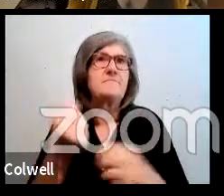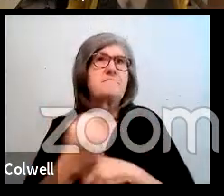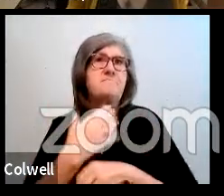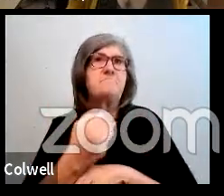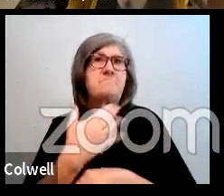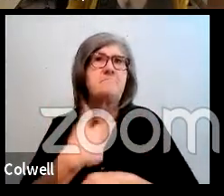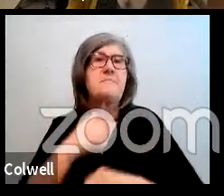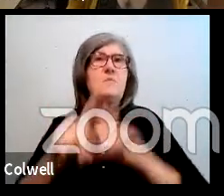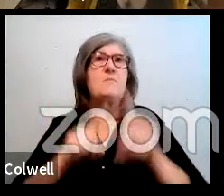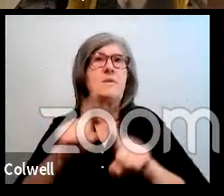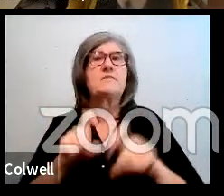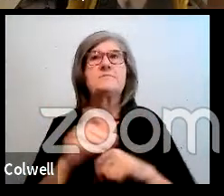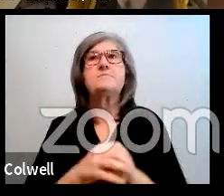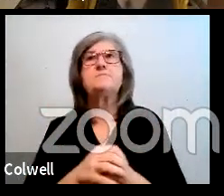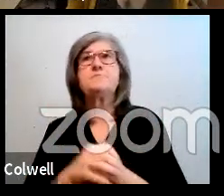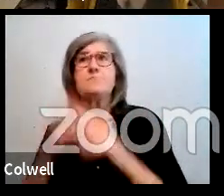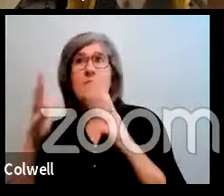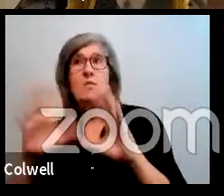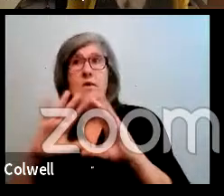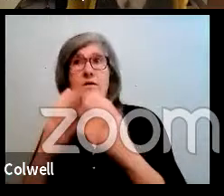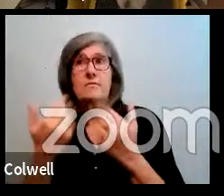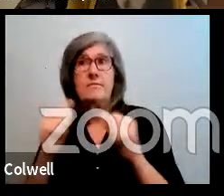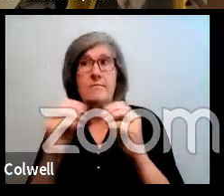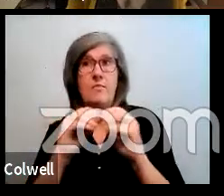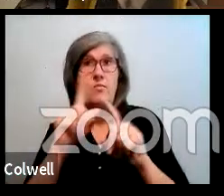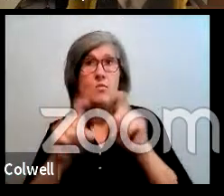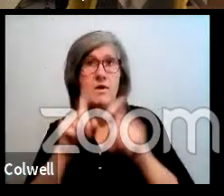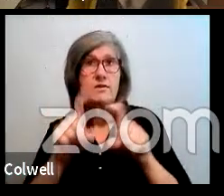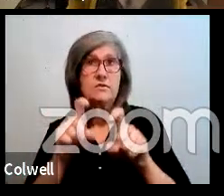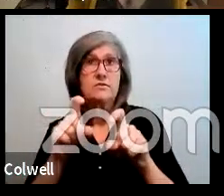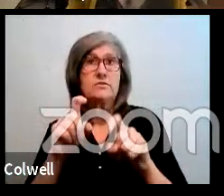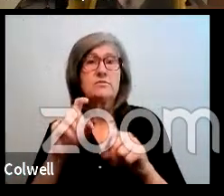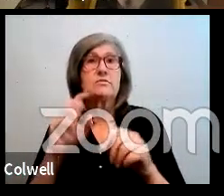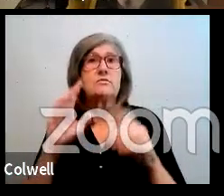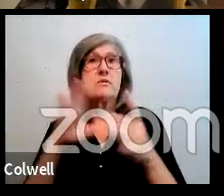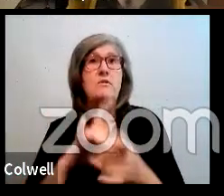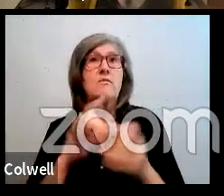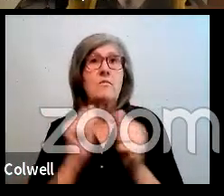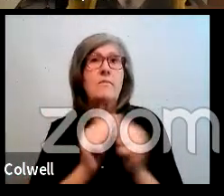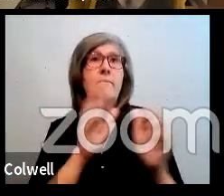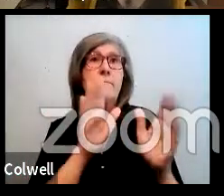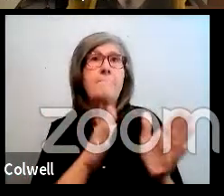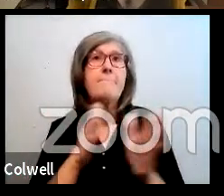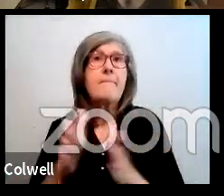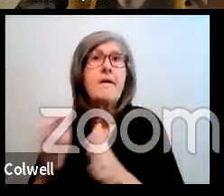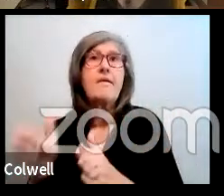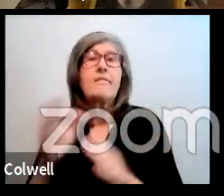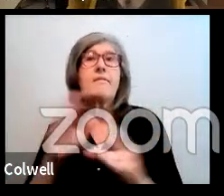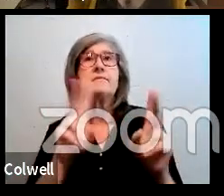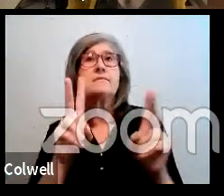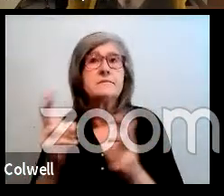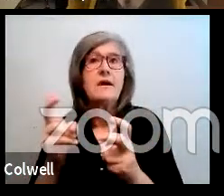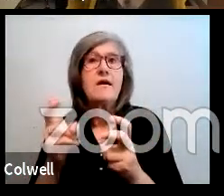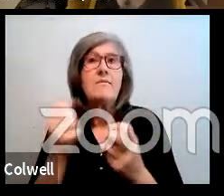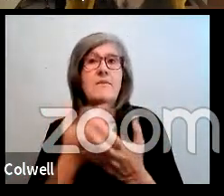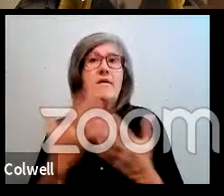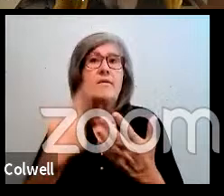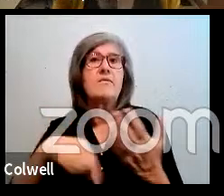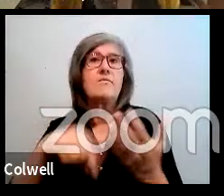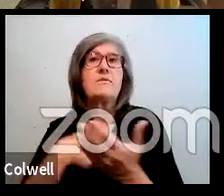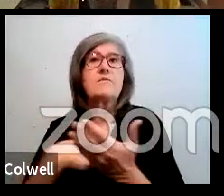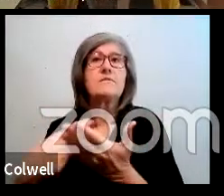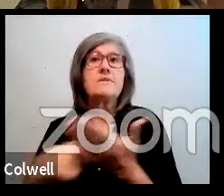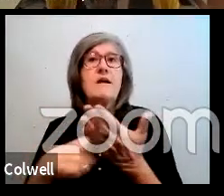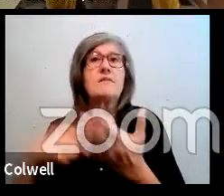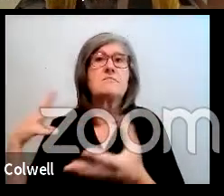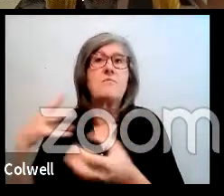How about from the rest of the group? Are there other questions with the metrics or the topics that we've talked about so